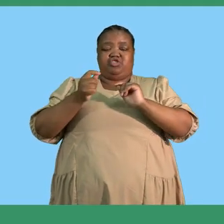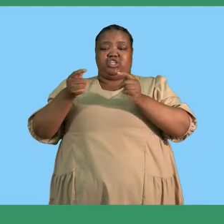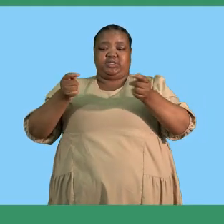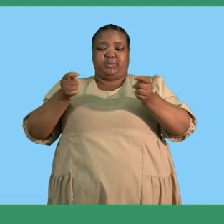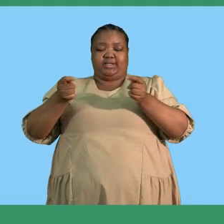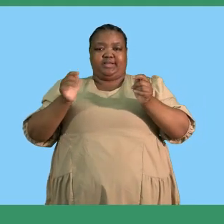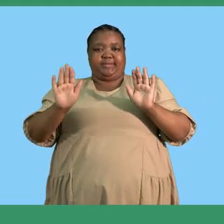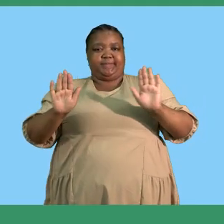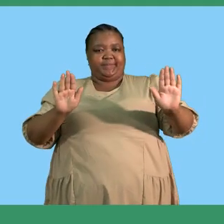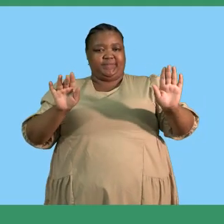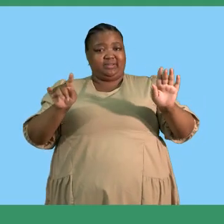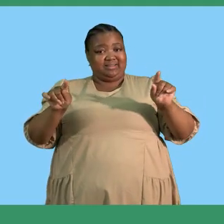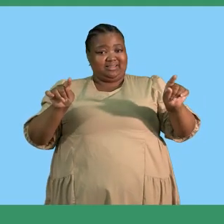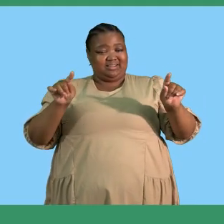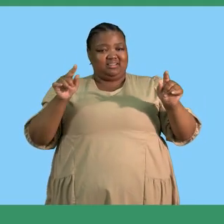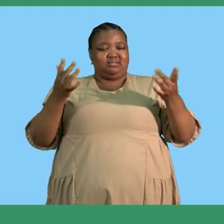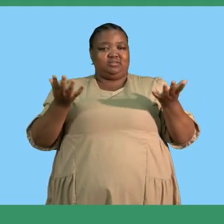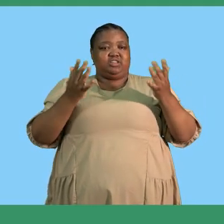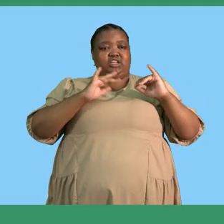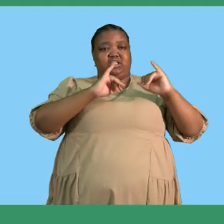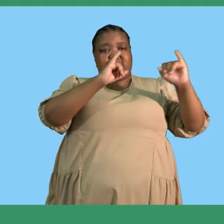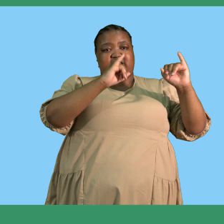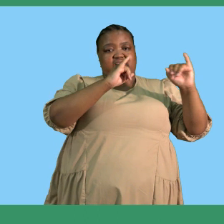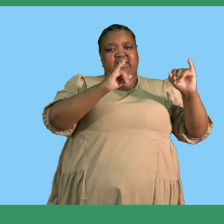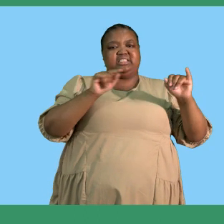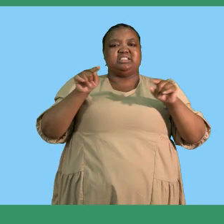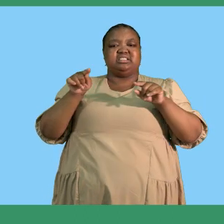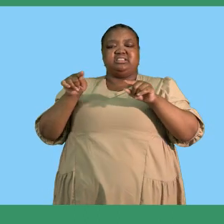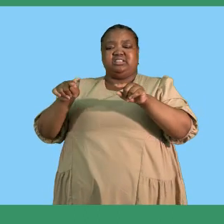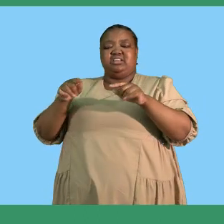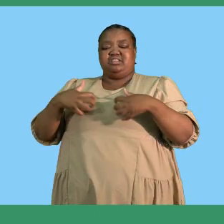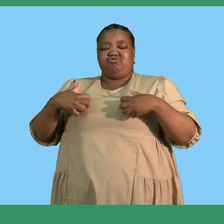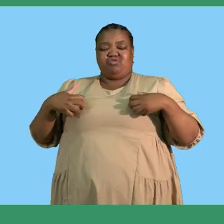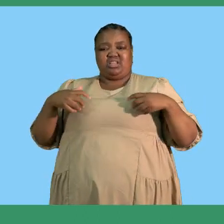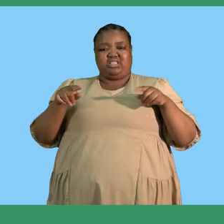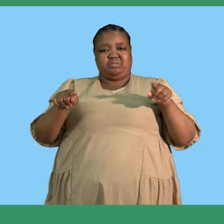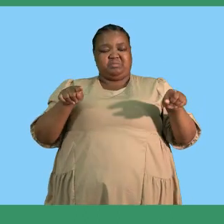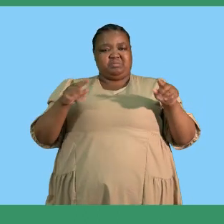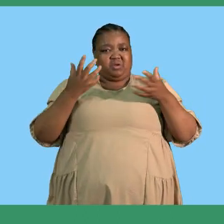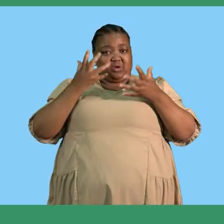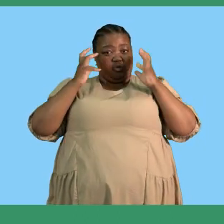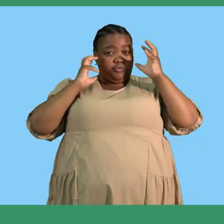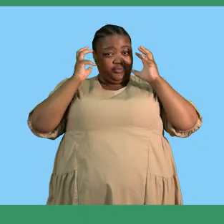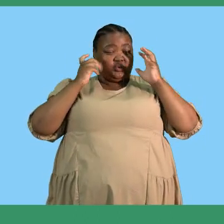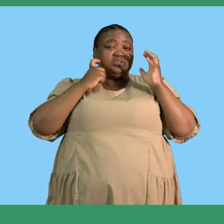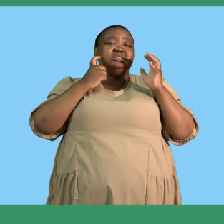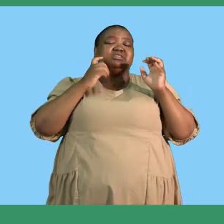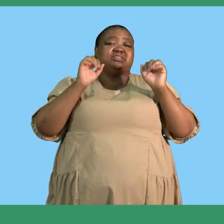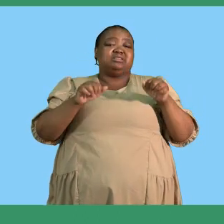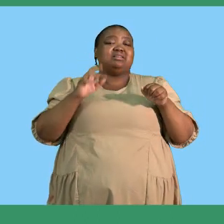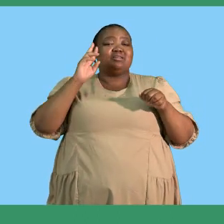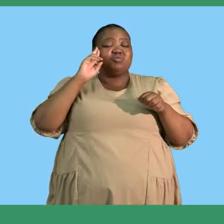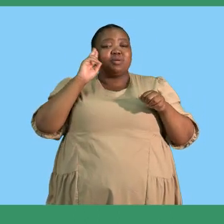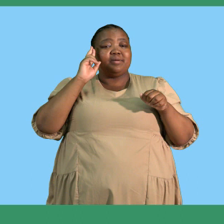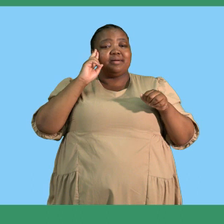very easy for you to confuse crisis with stress. Now, remember that crisis